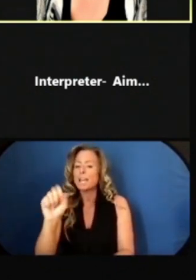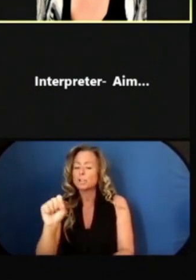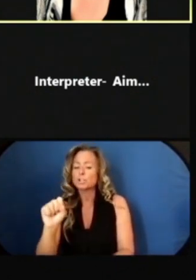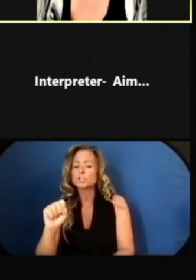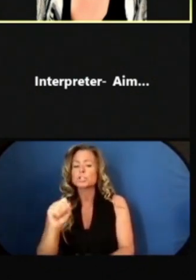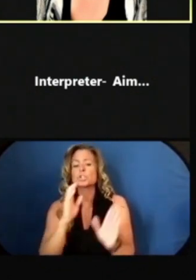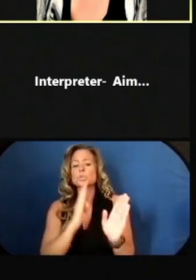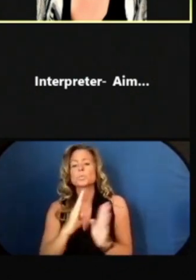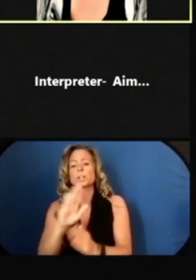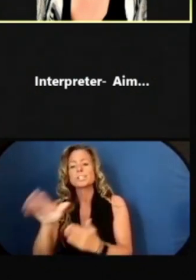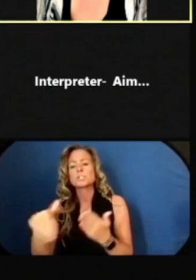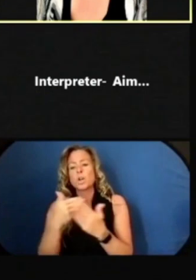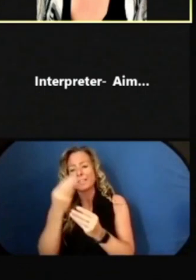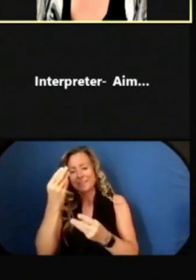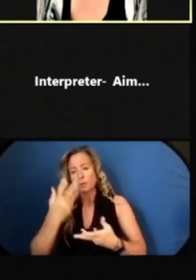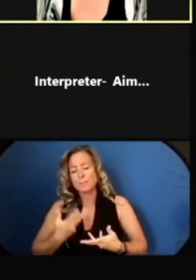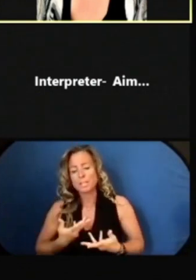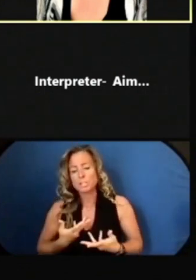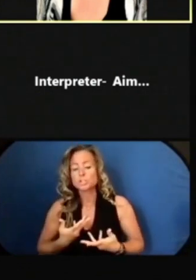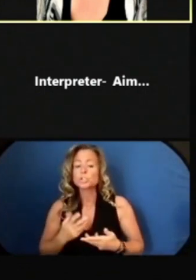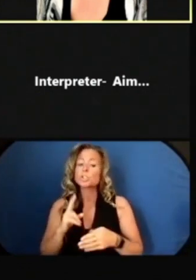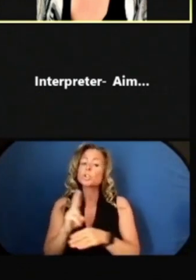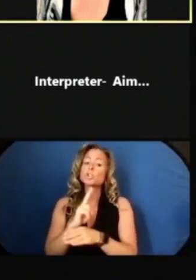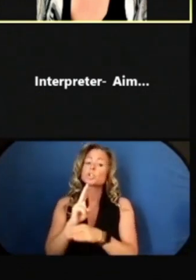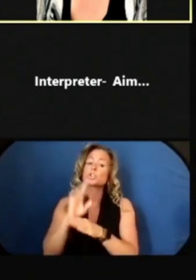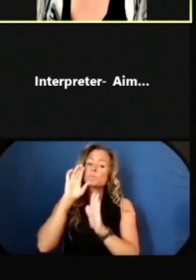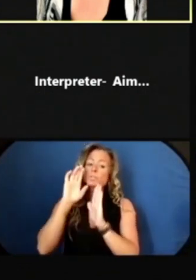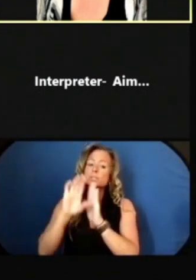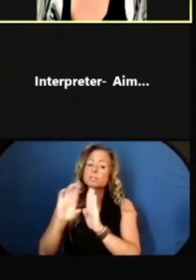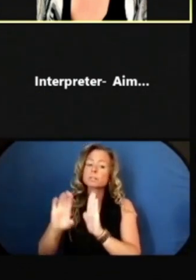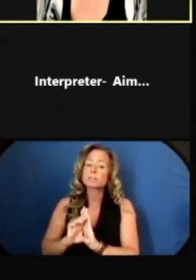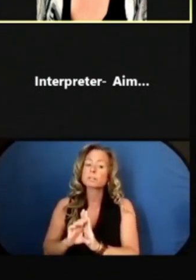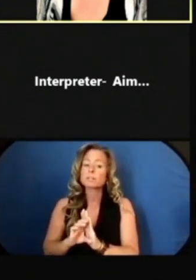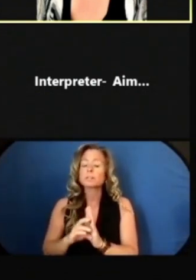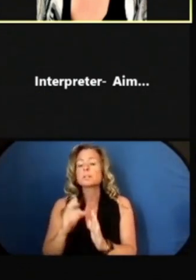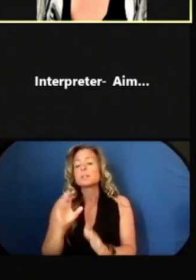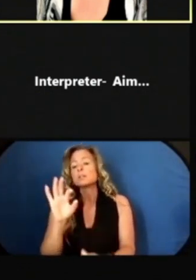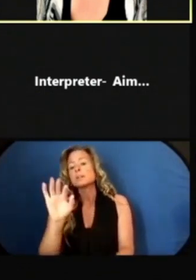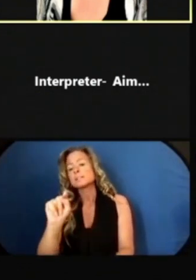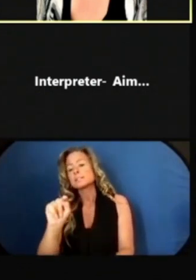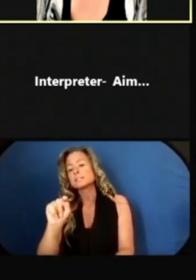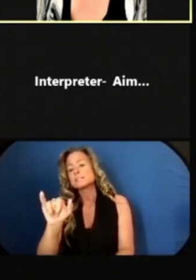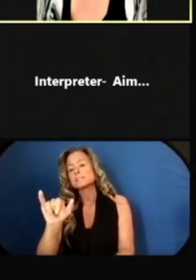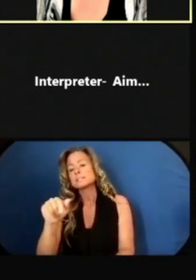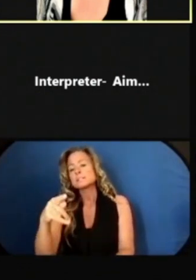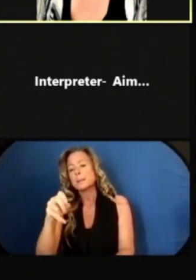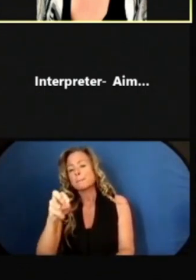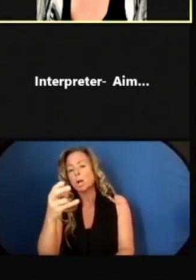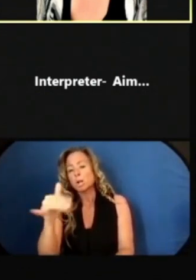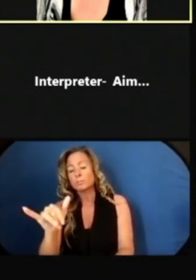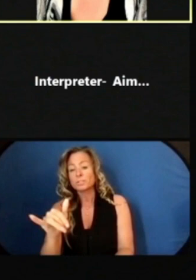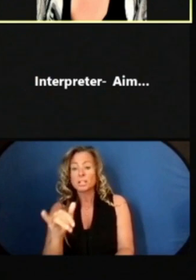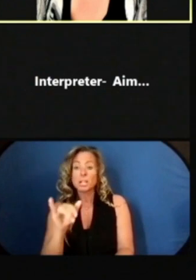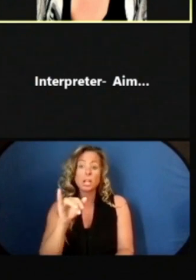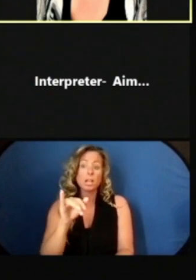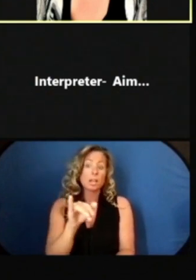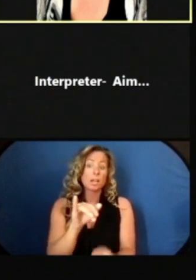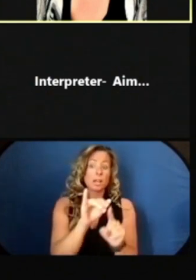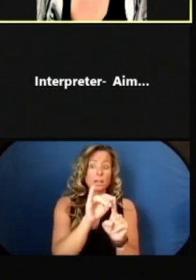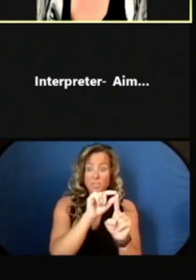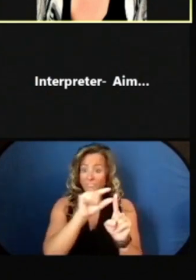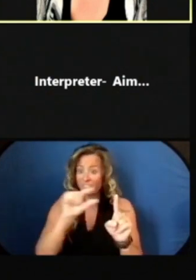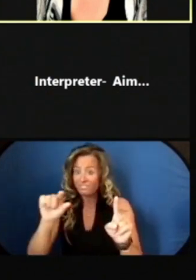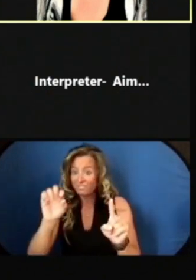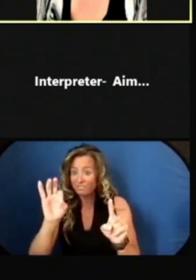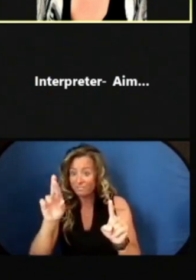the information. Use typography to your advantage. Think about the font size, the